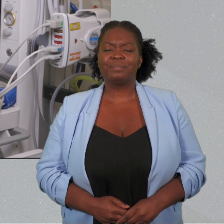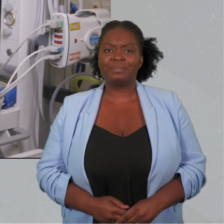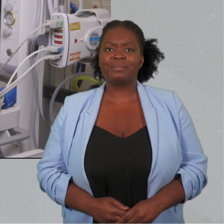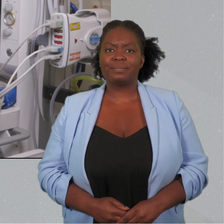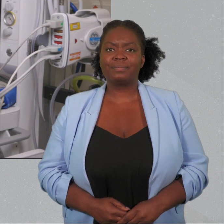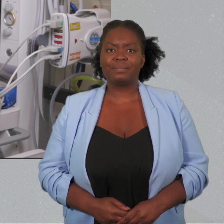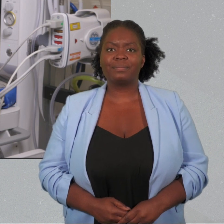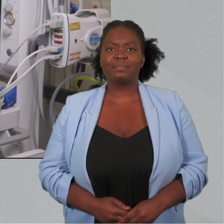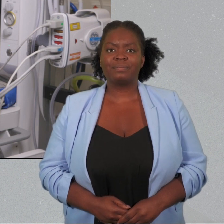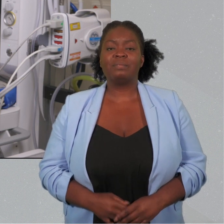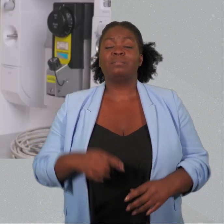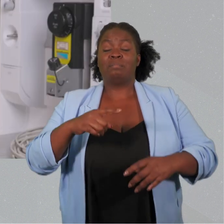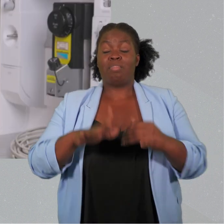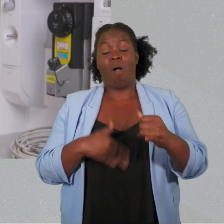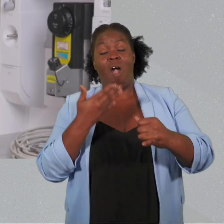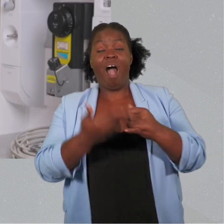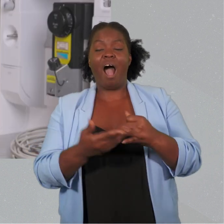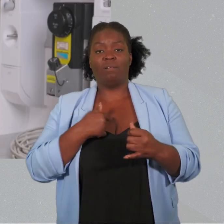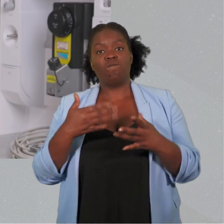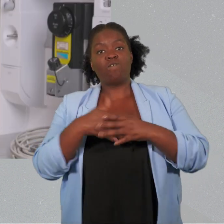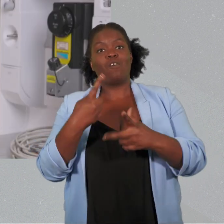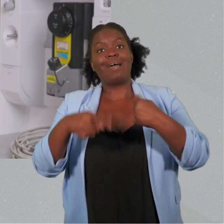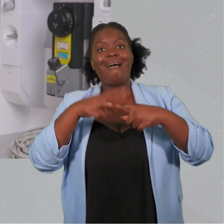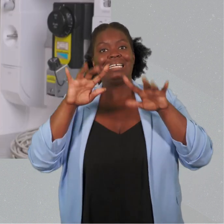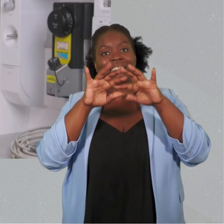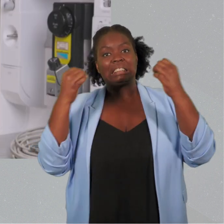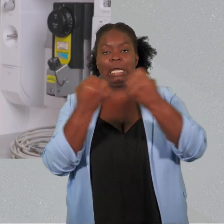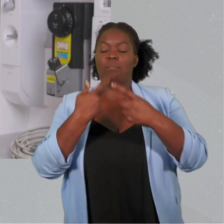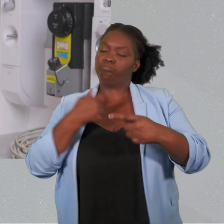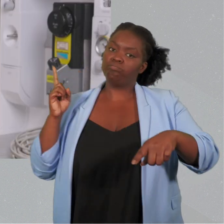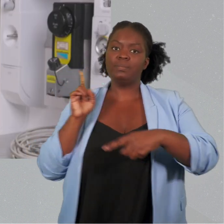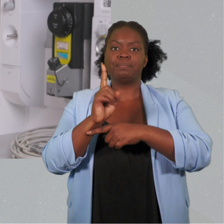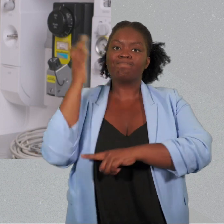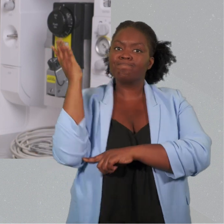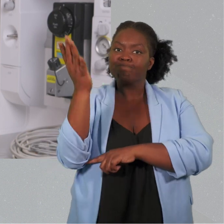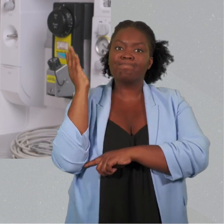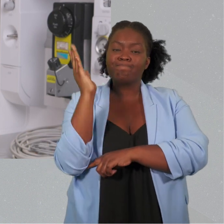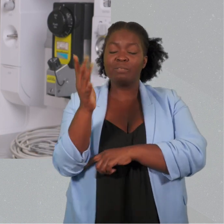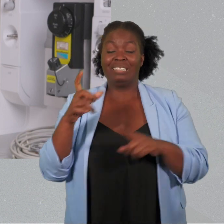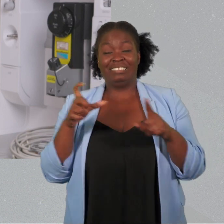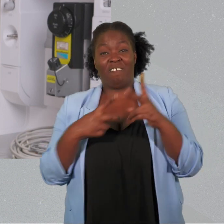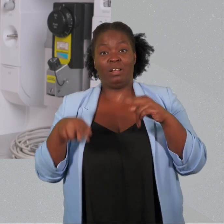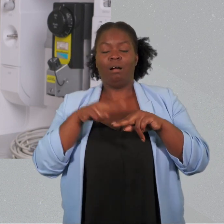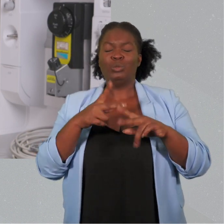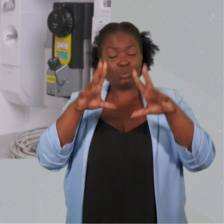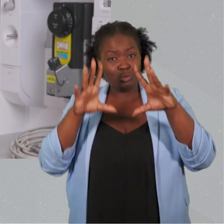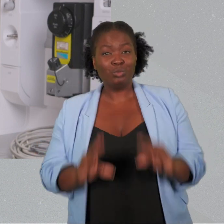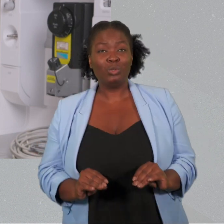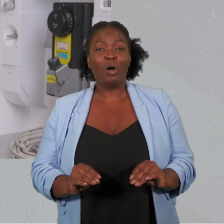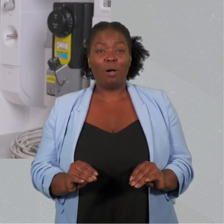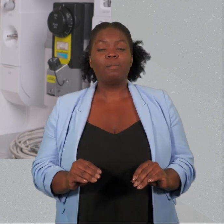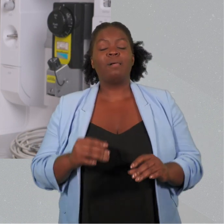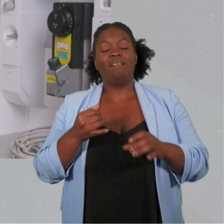involved our executive teams. I went up, did a presentation and said we have to stop buying this agent. And